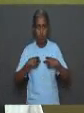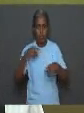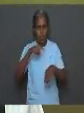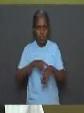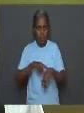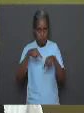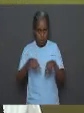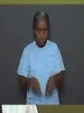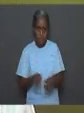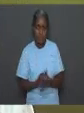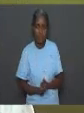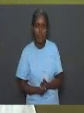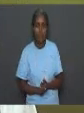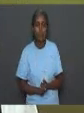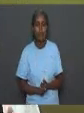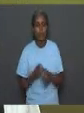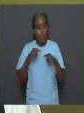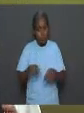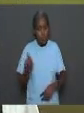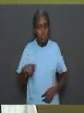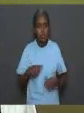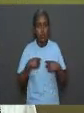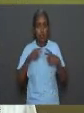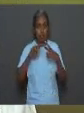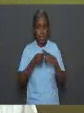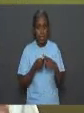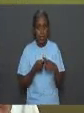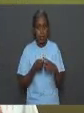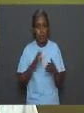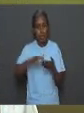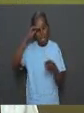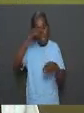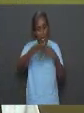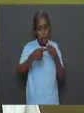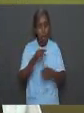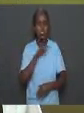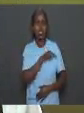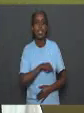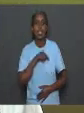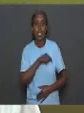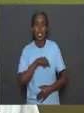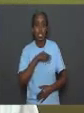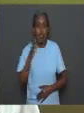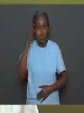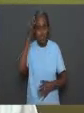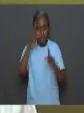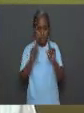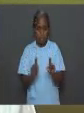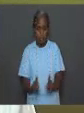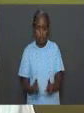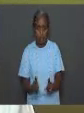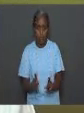today. Today, we have begun to learn about the nature of random